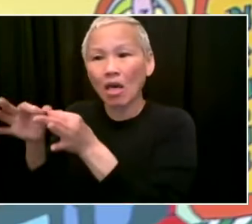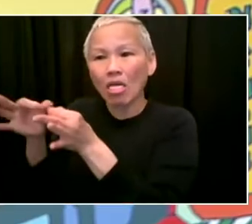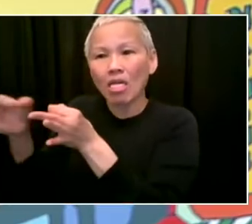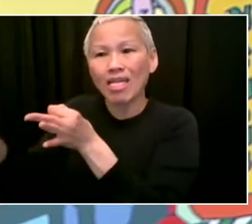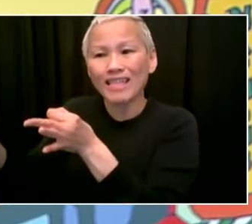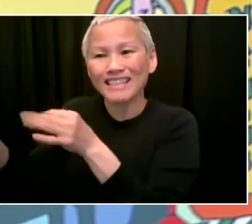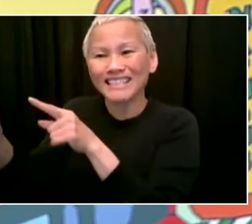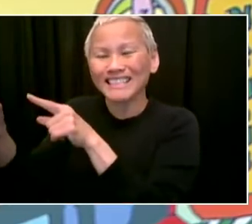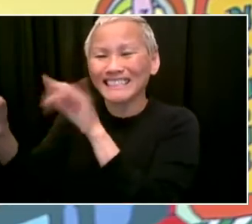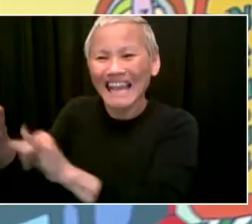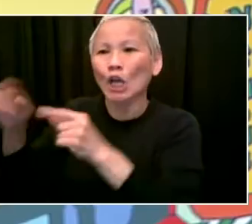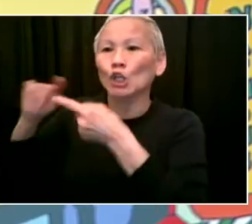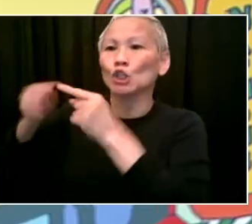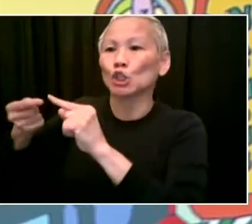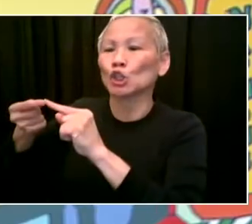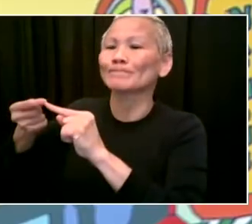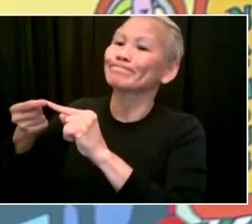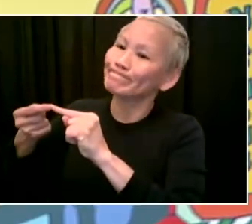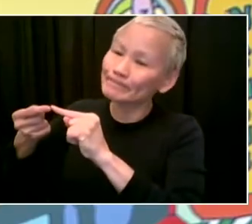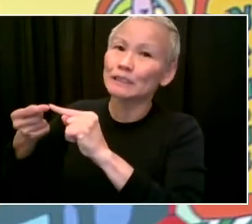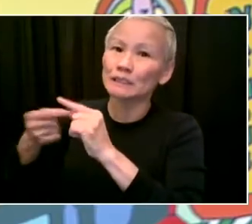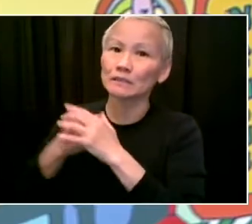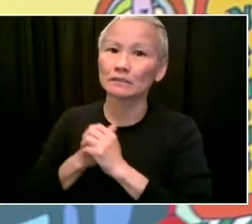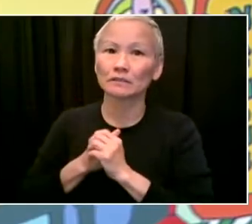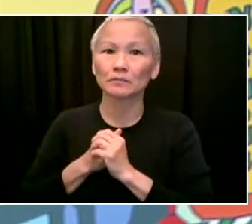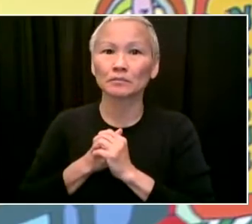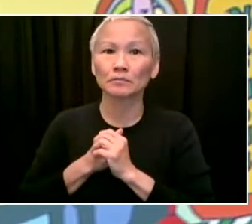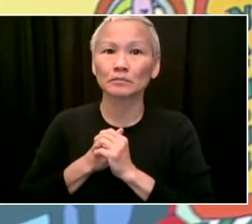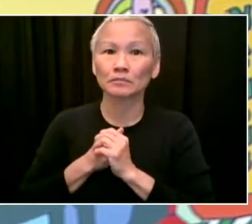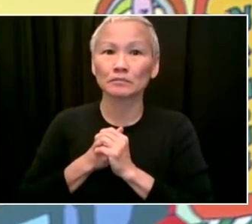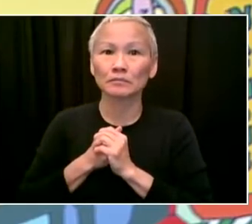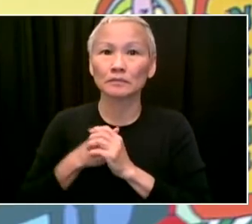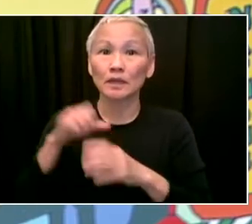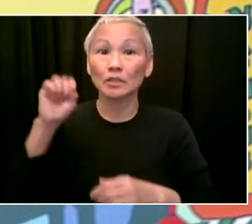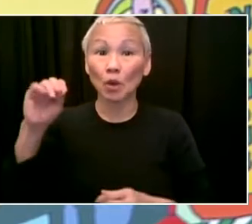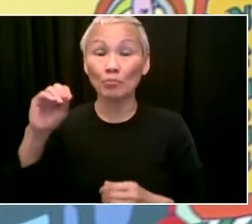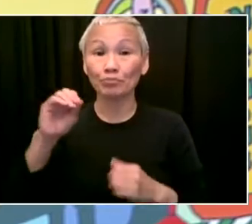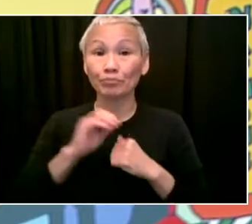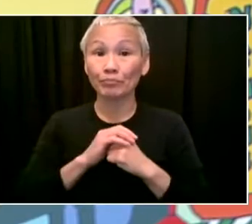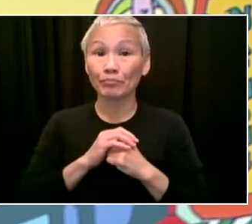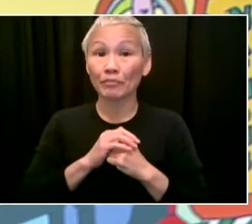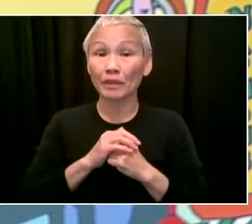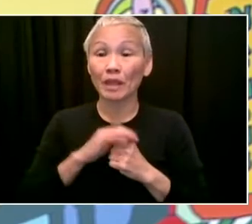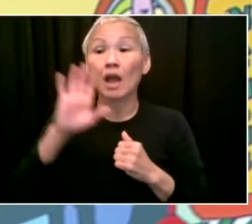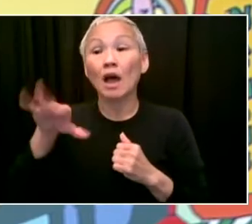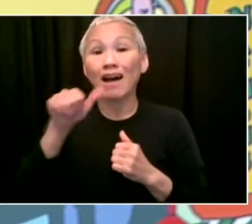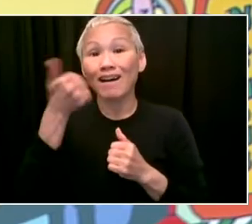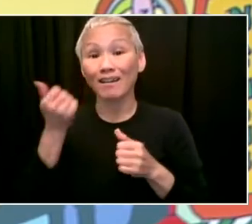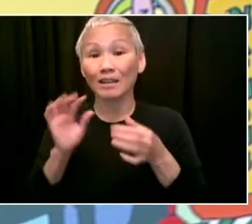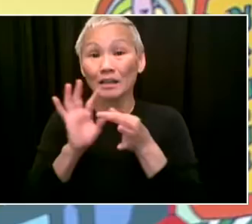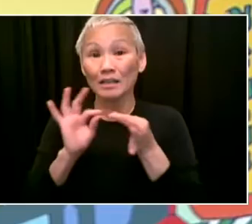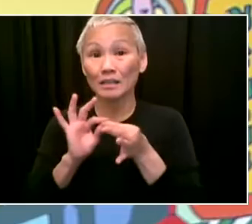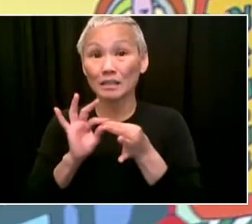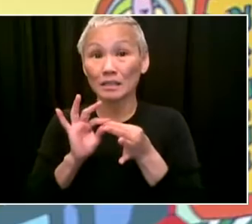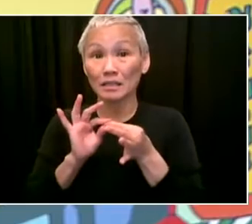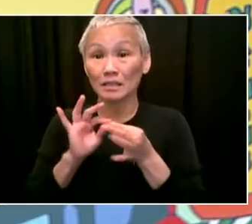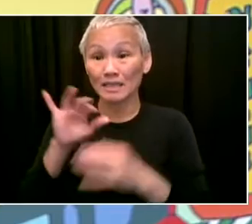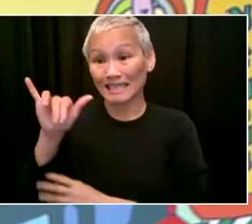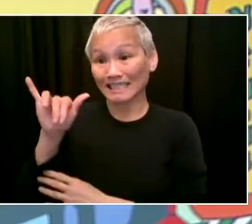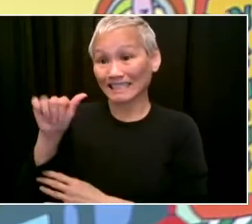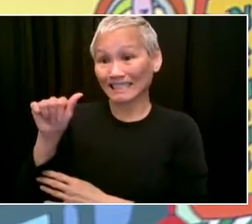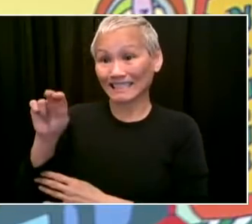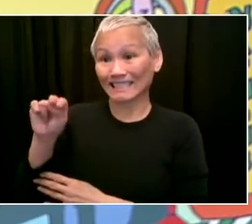Thank you. And then on another note, as I'm sure you're aware, Andrew Yang is going to the Park Slope Y today